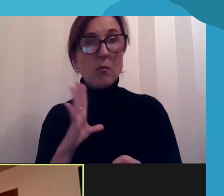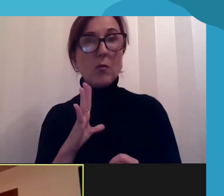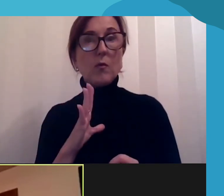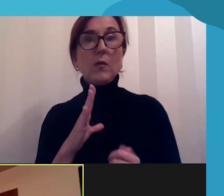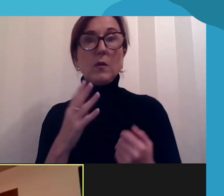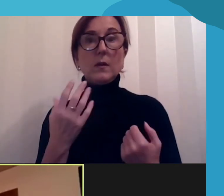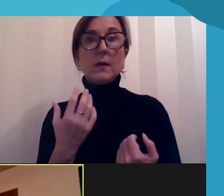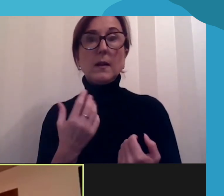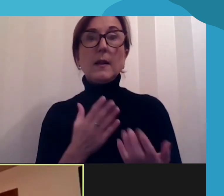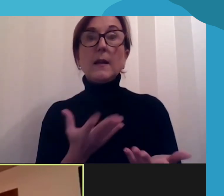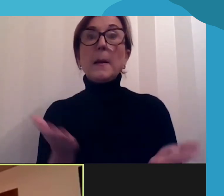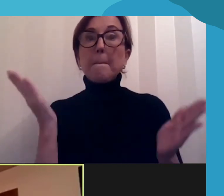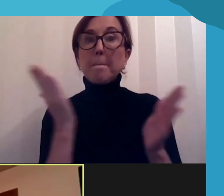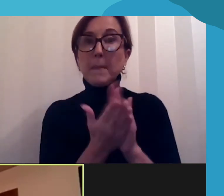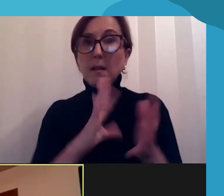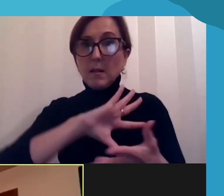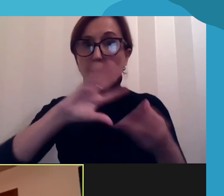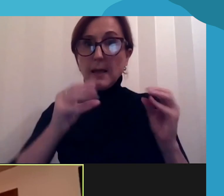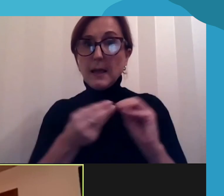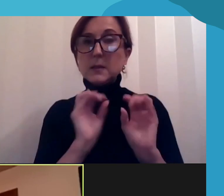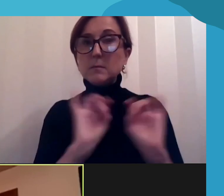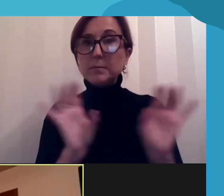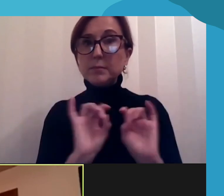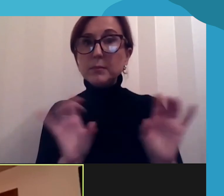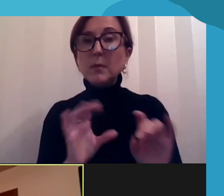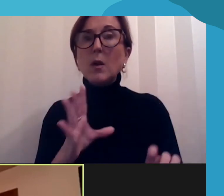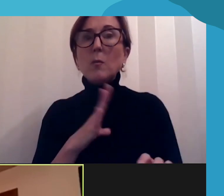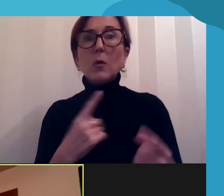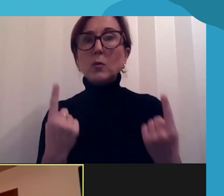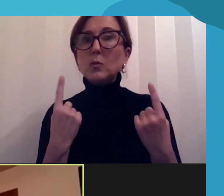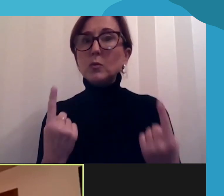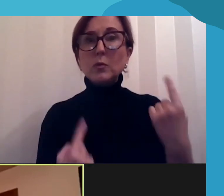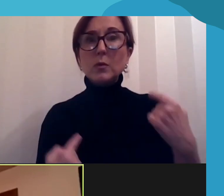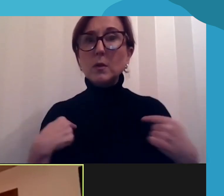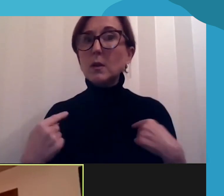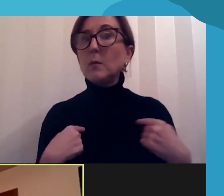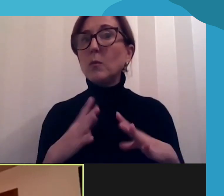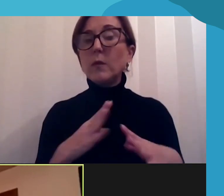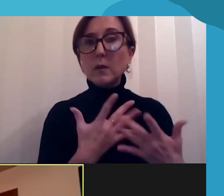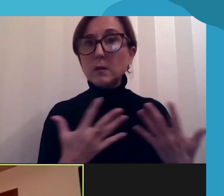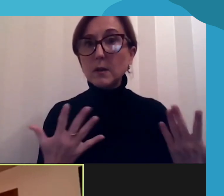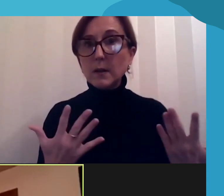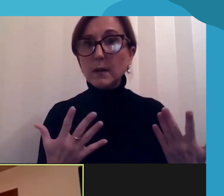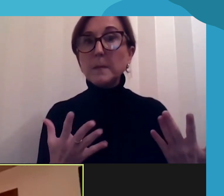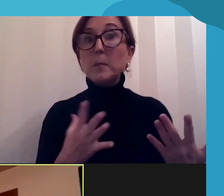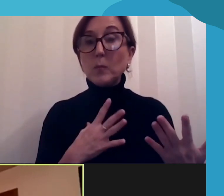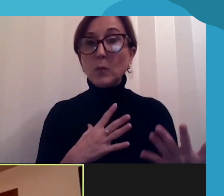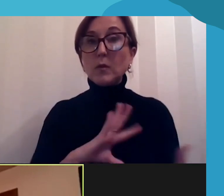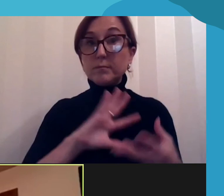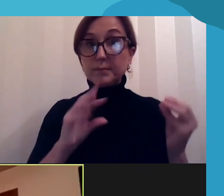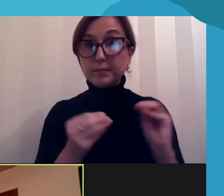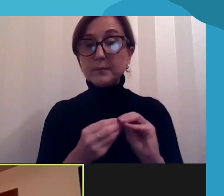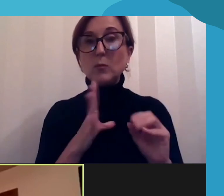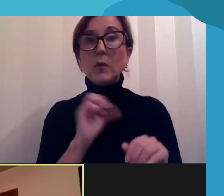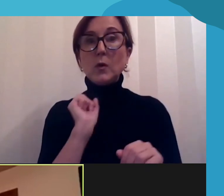We had a meeting. We have heard the essence of this case. We know